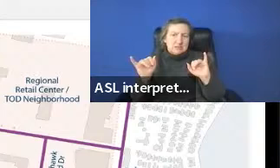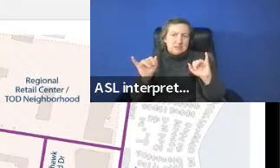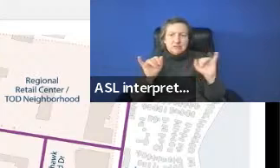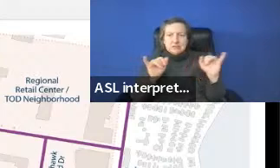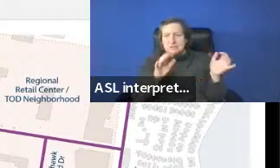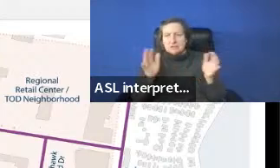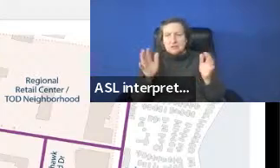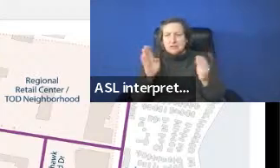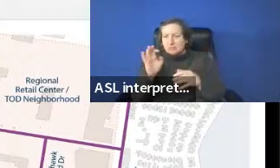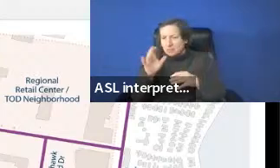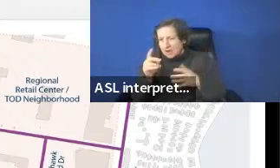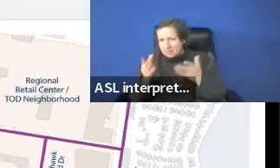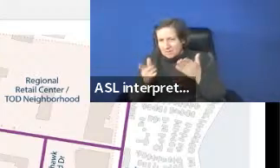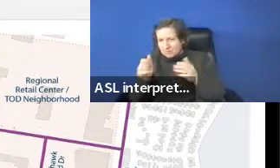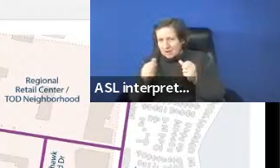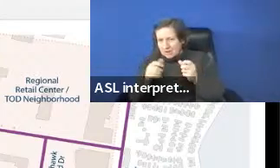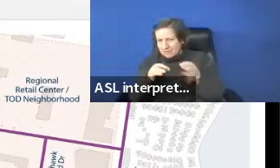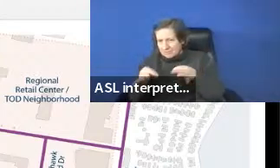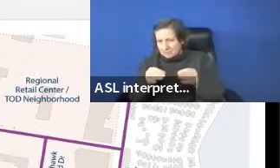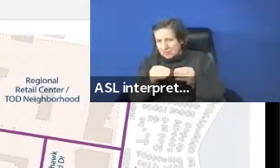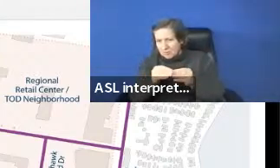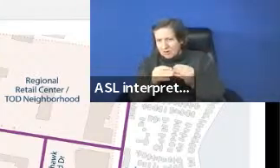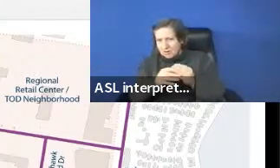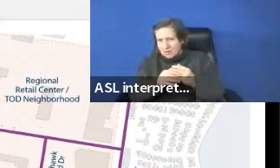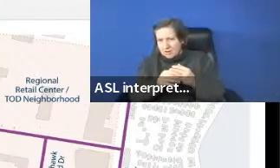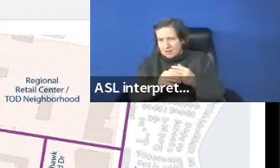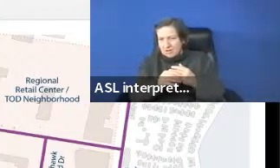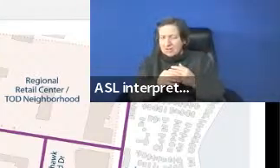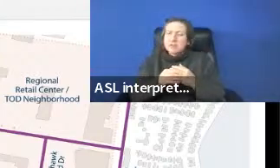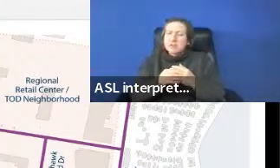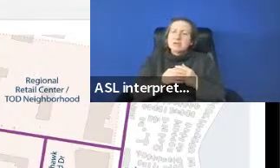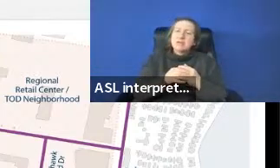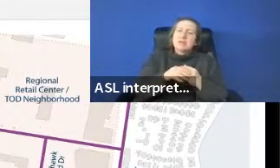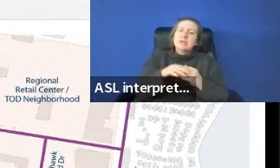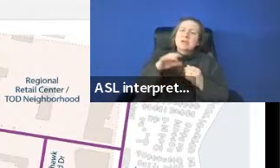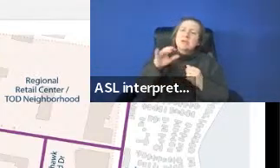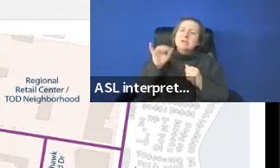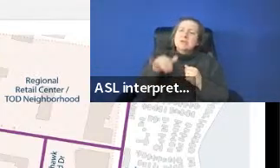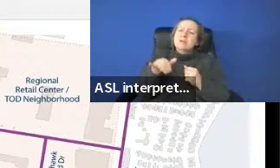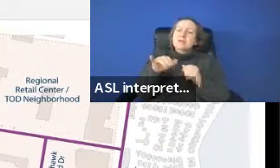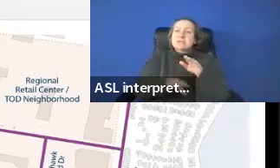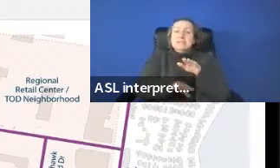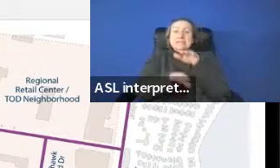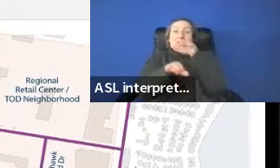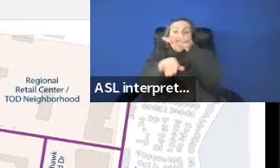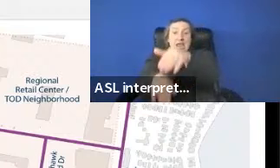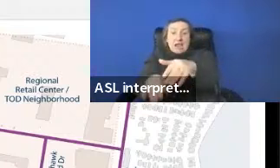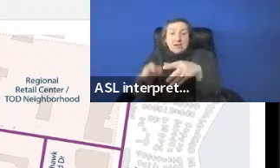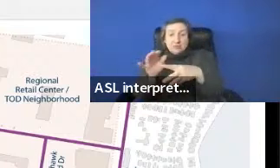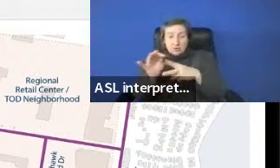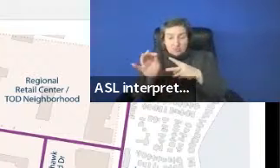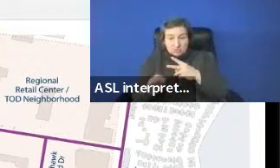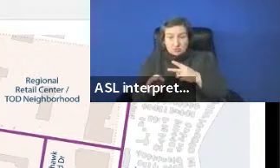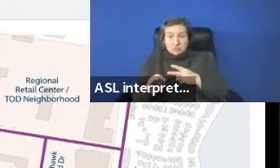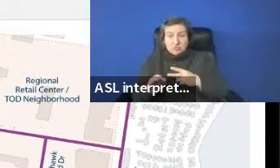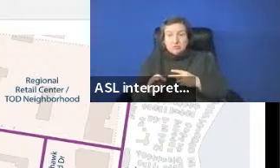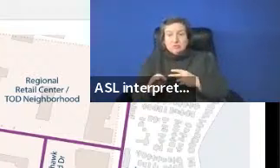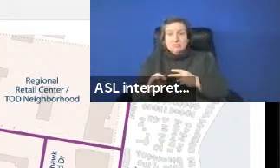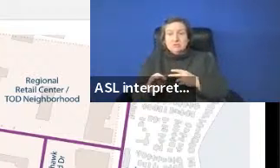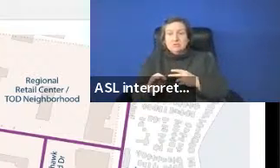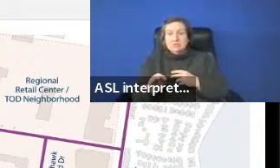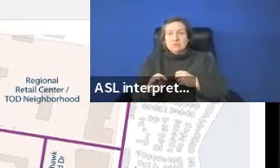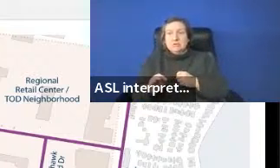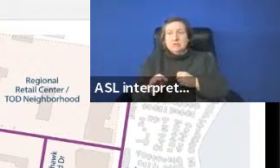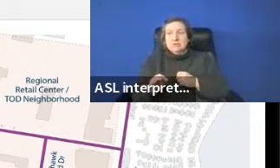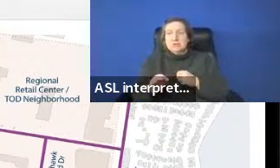Brad, you can maybe fill in a little bit more there, but The stacked option it is unstacking as